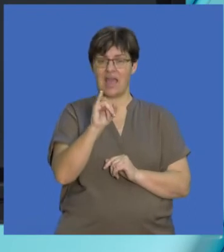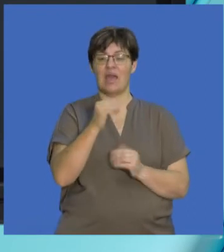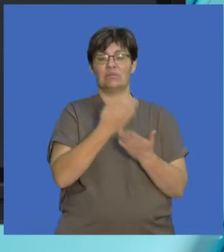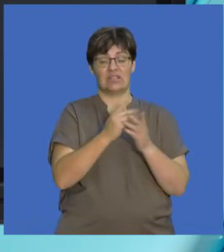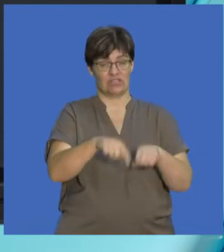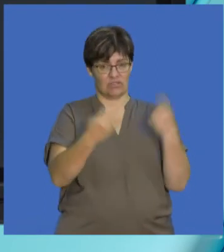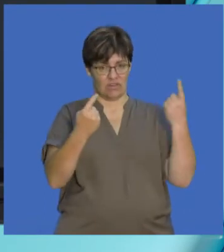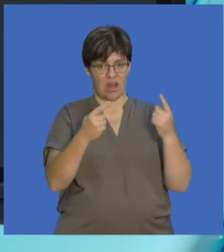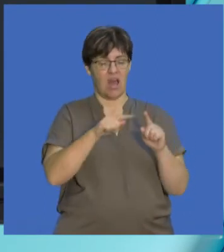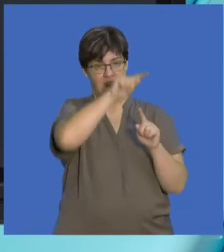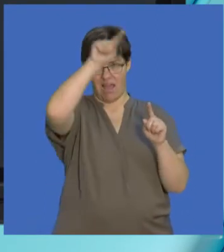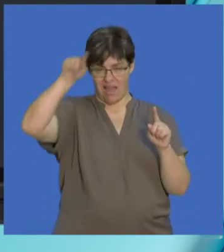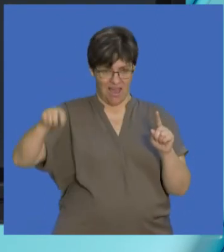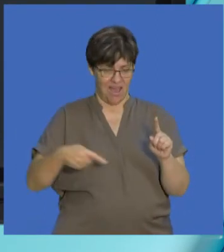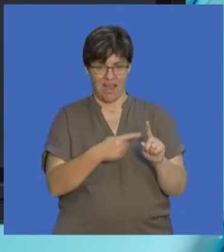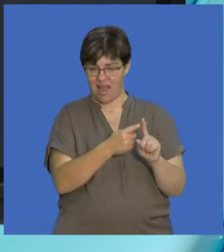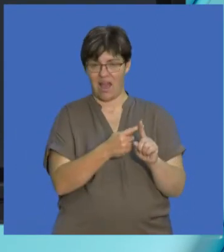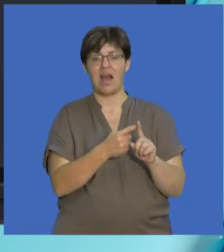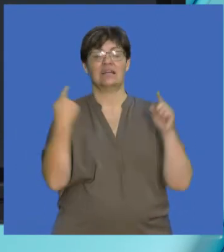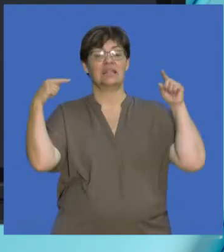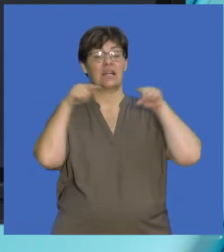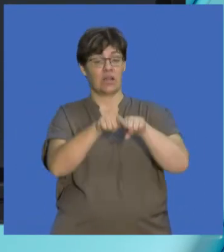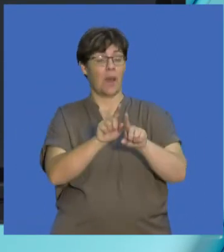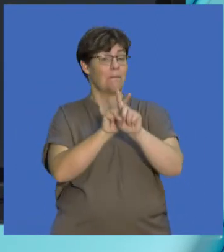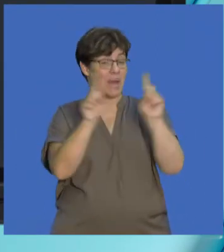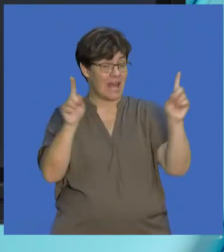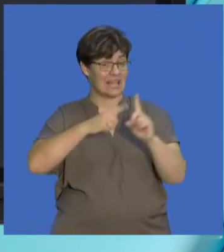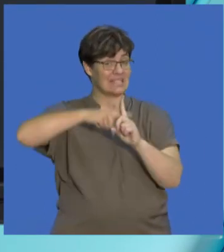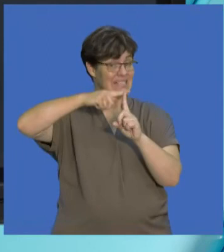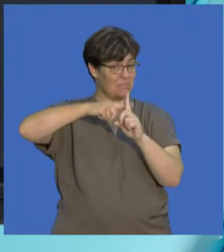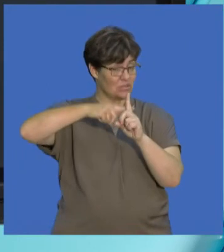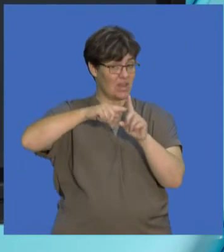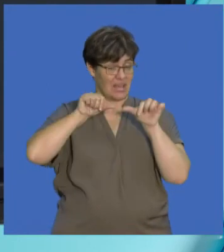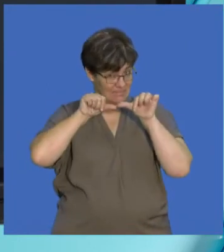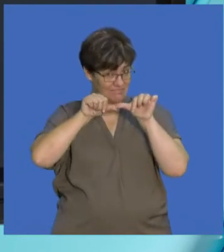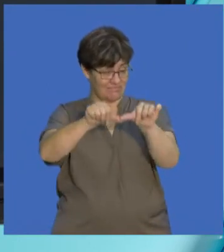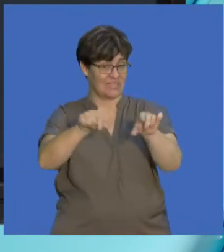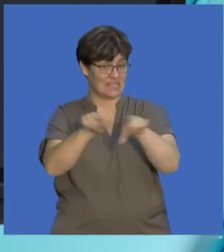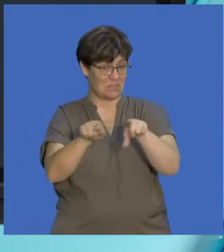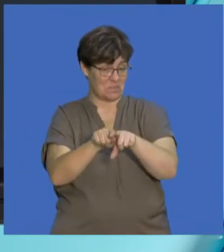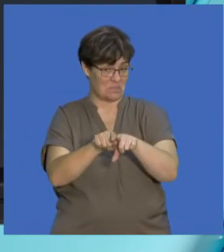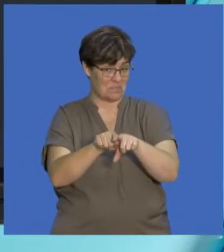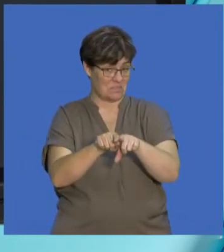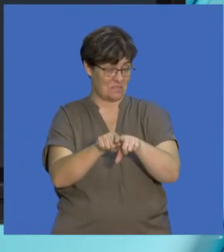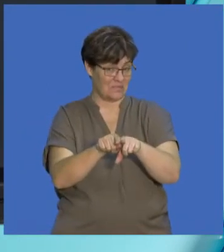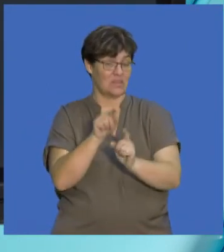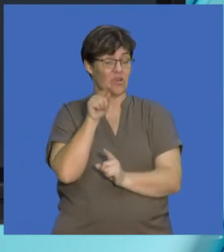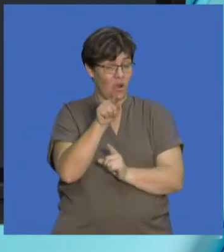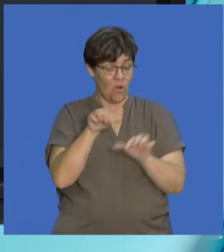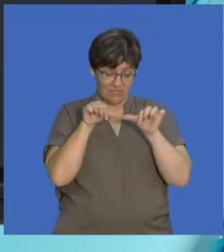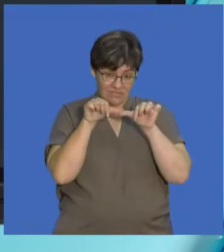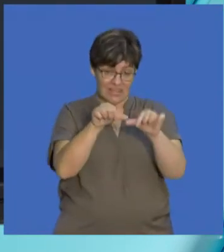a conductor is that they are directly proportional, provided the temperature remains constant. So that condition of